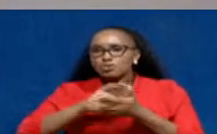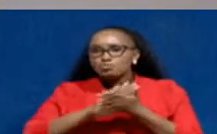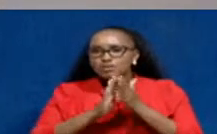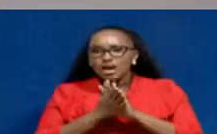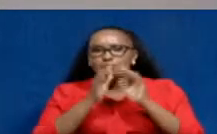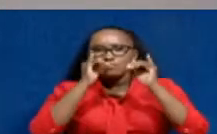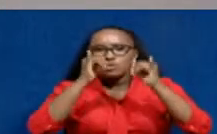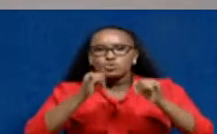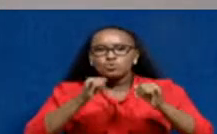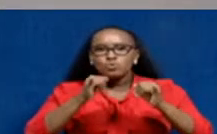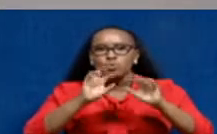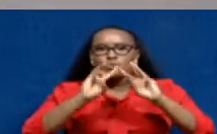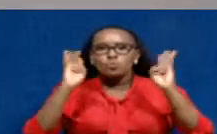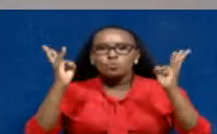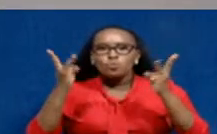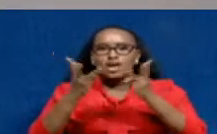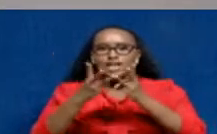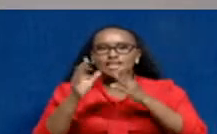new world leaders.